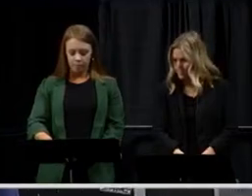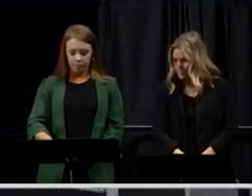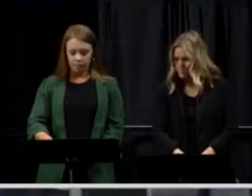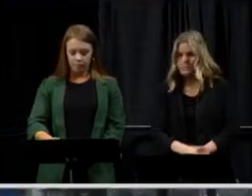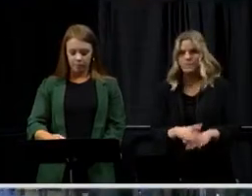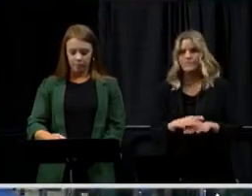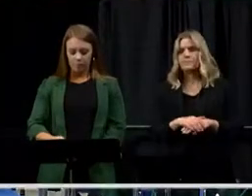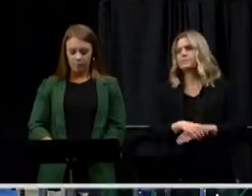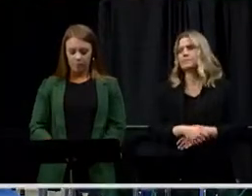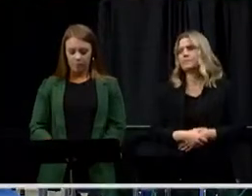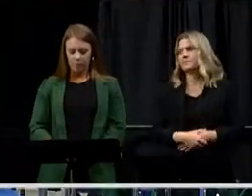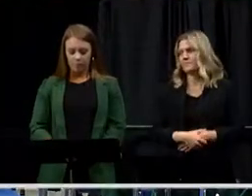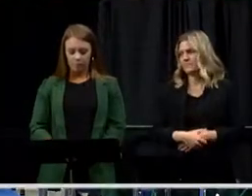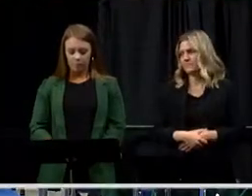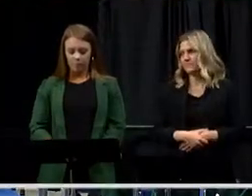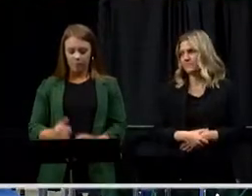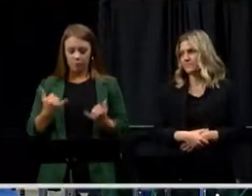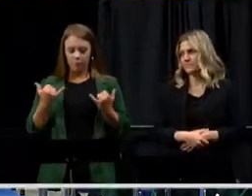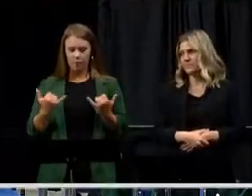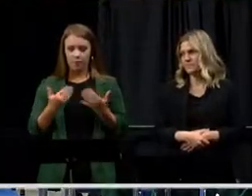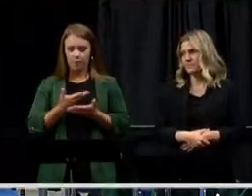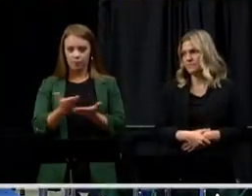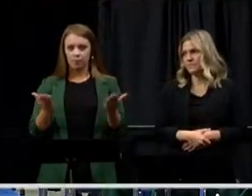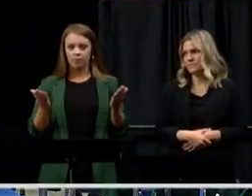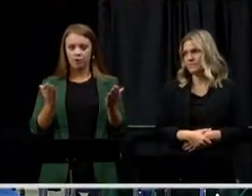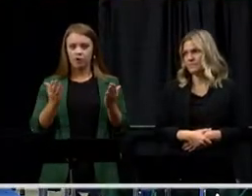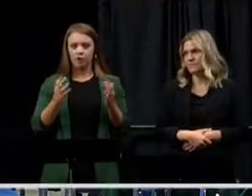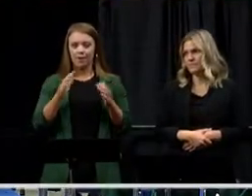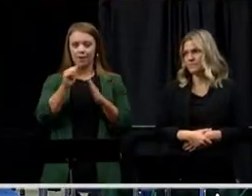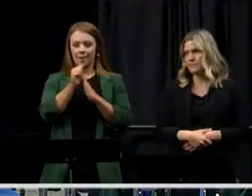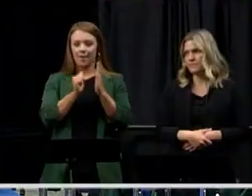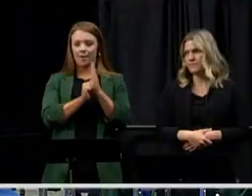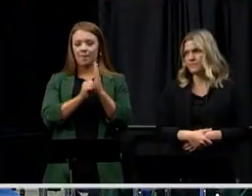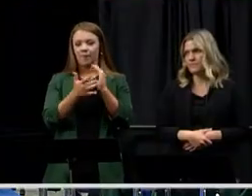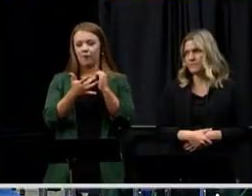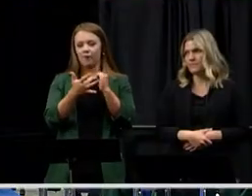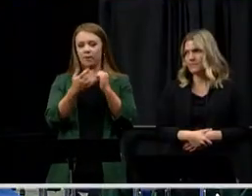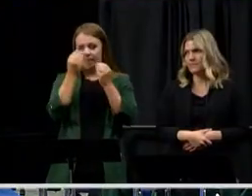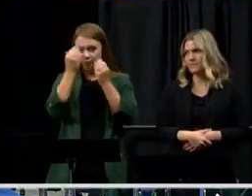We now present the Academy of Information Technology.